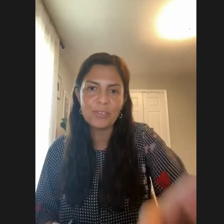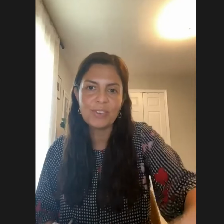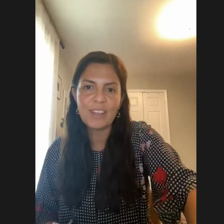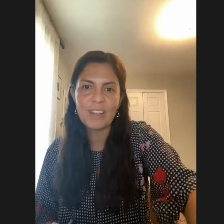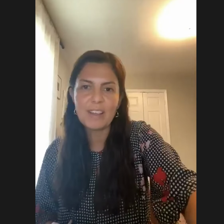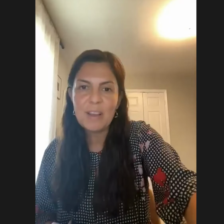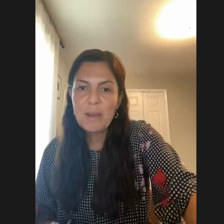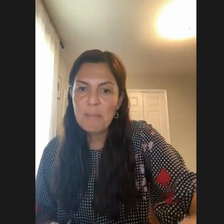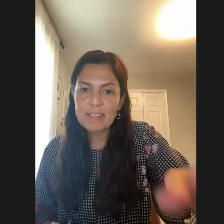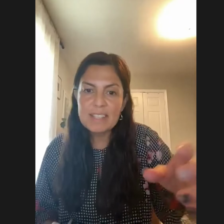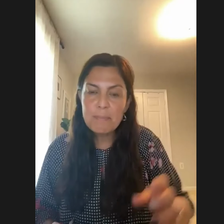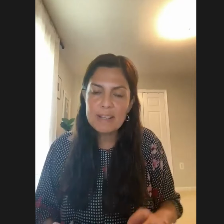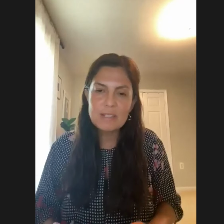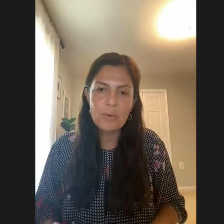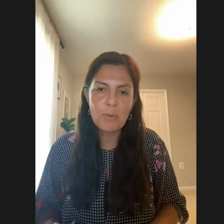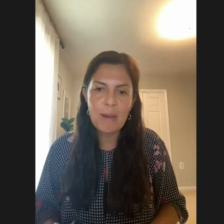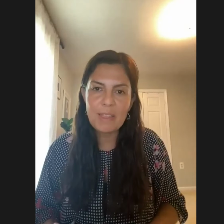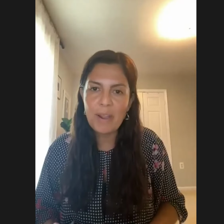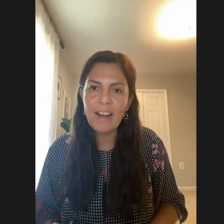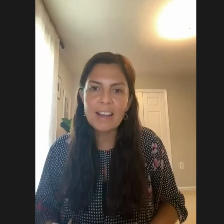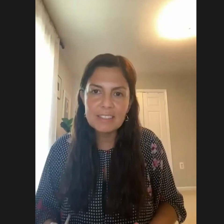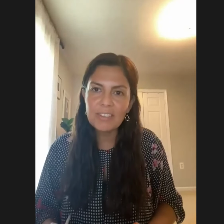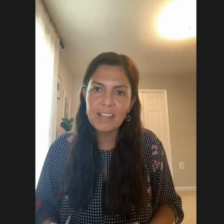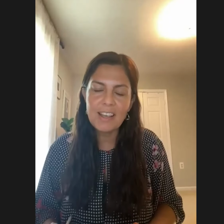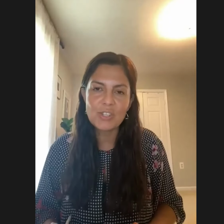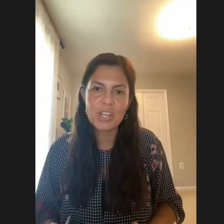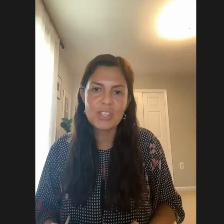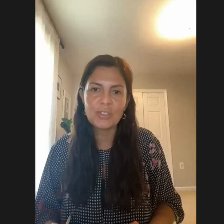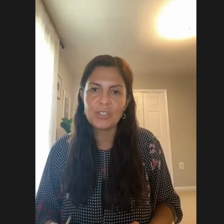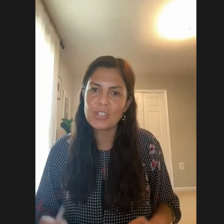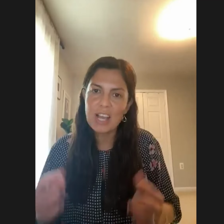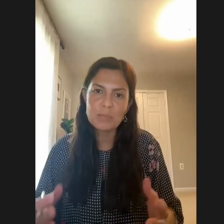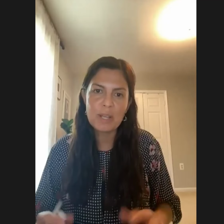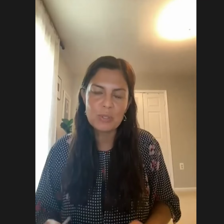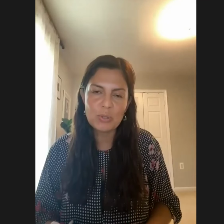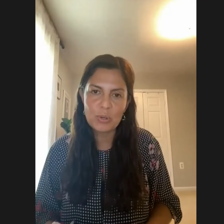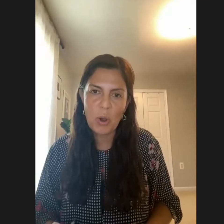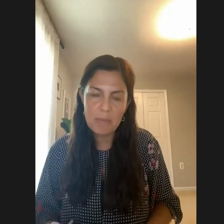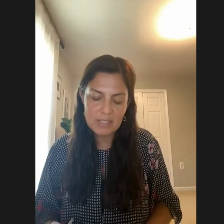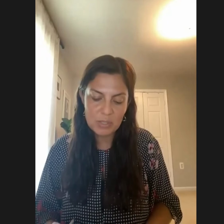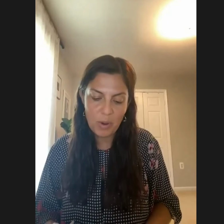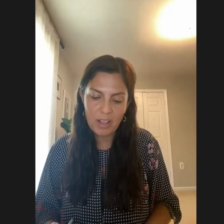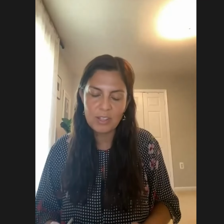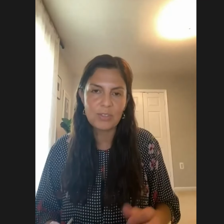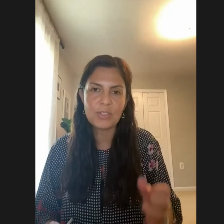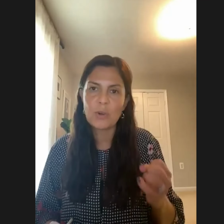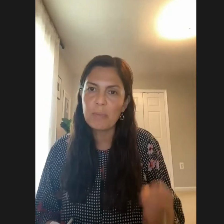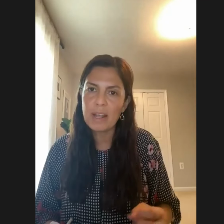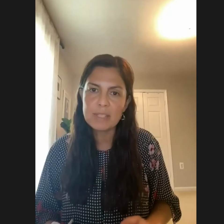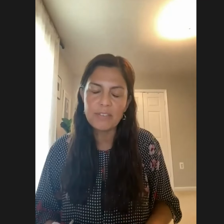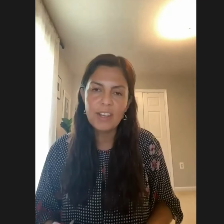of the participants who, by the way, are actively exchanging on the chat based on your comments as well.